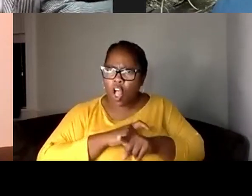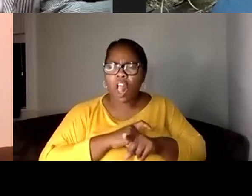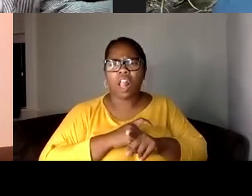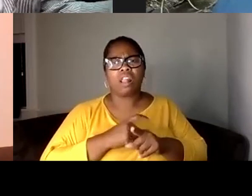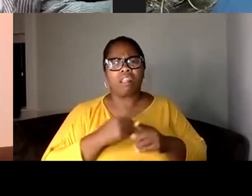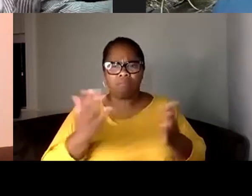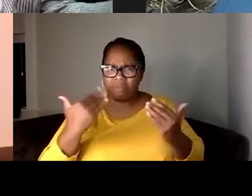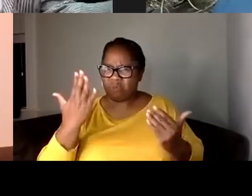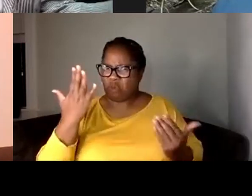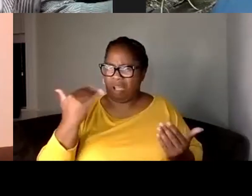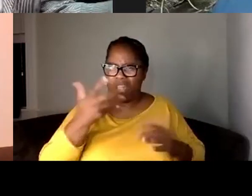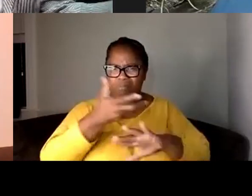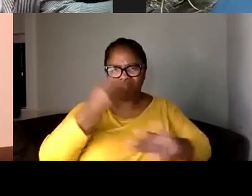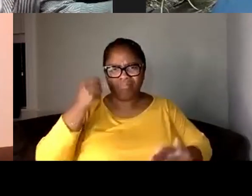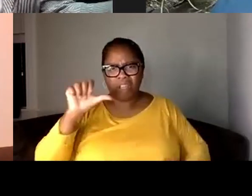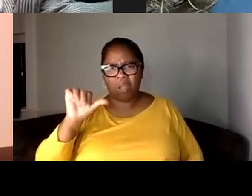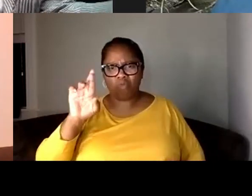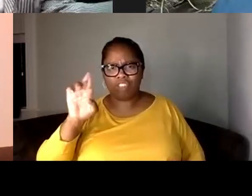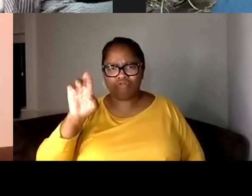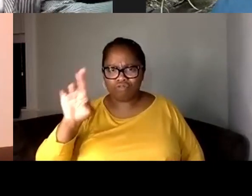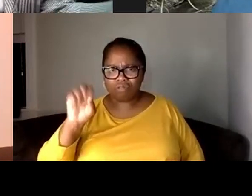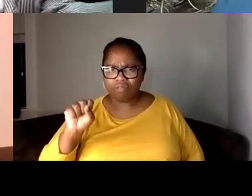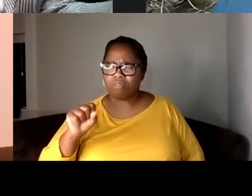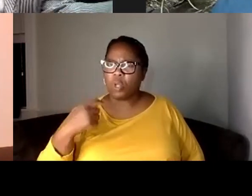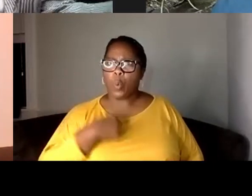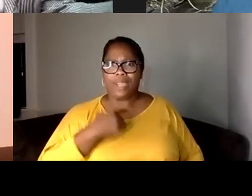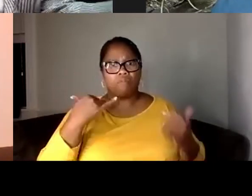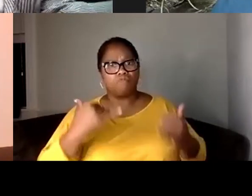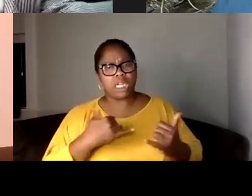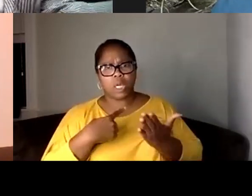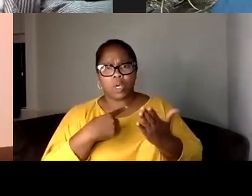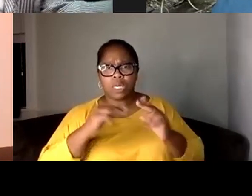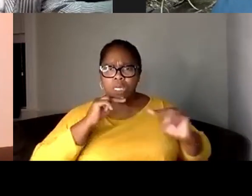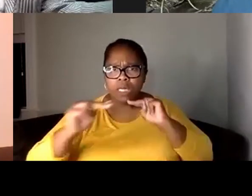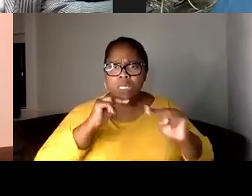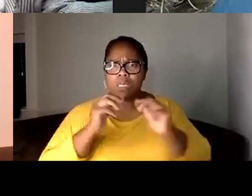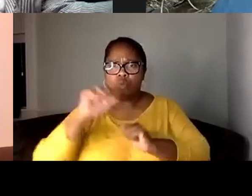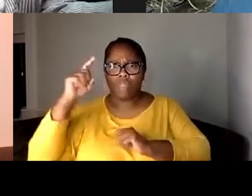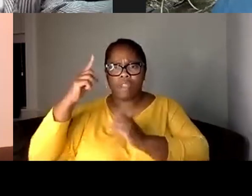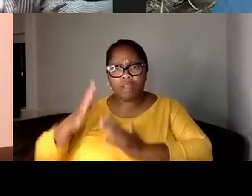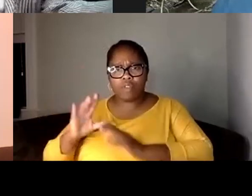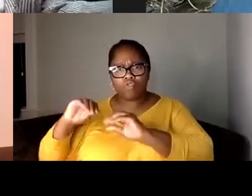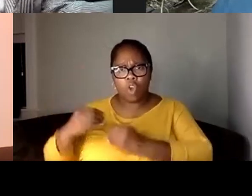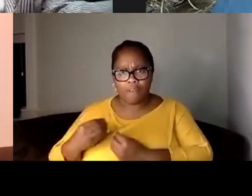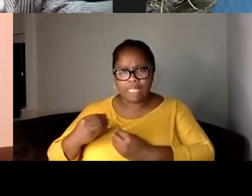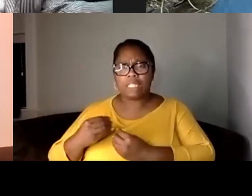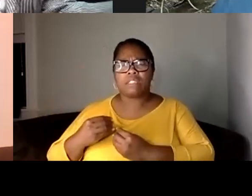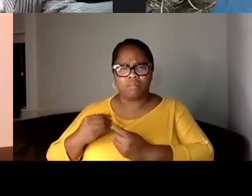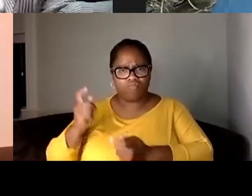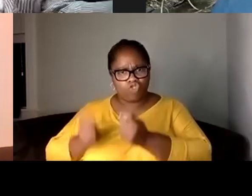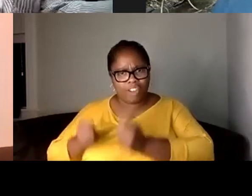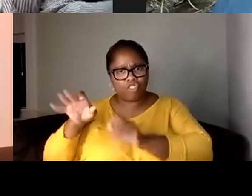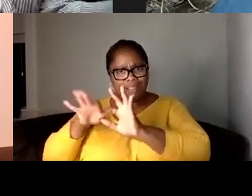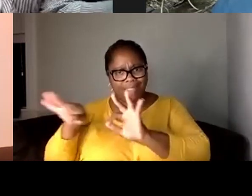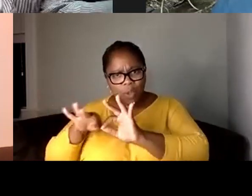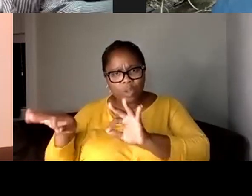earnest negotiations right now with not only the governor's office, and working on language with public